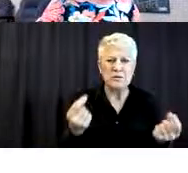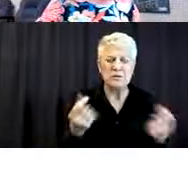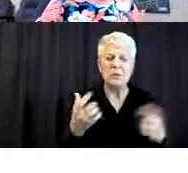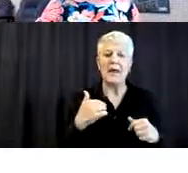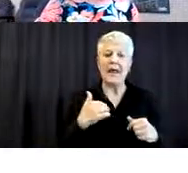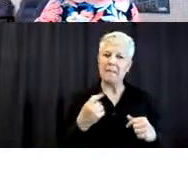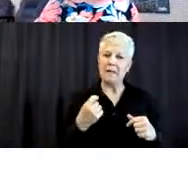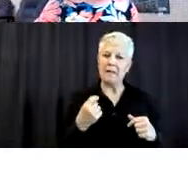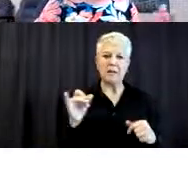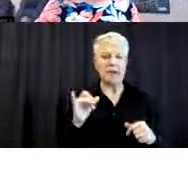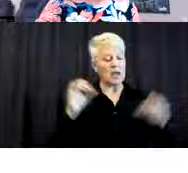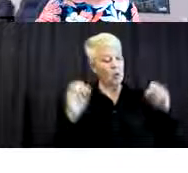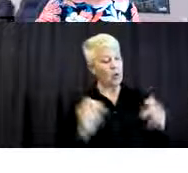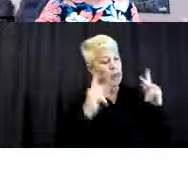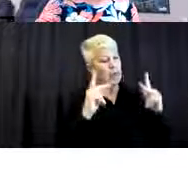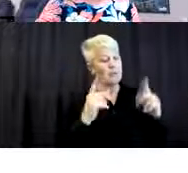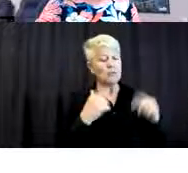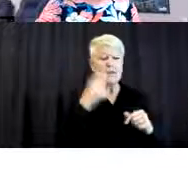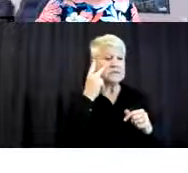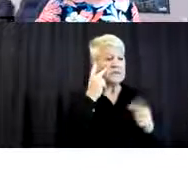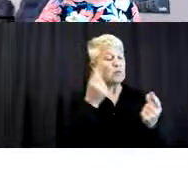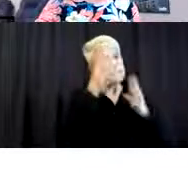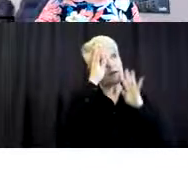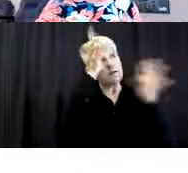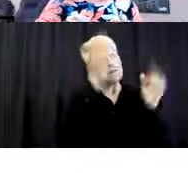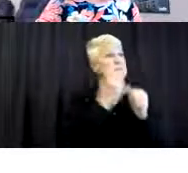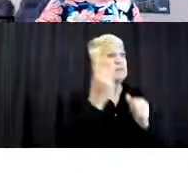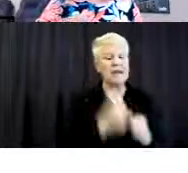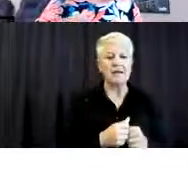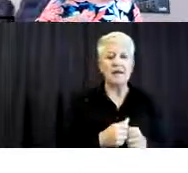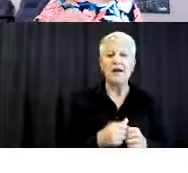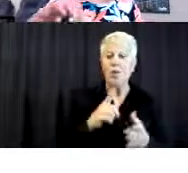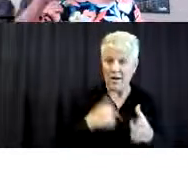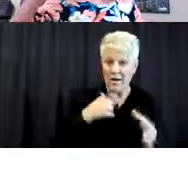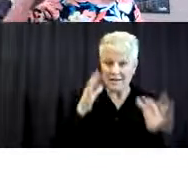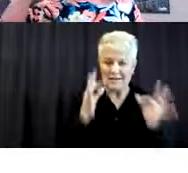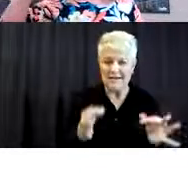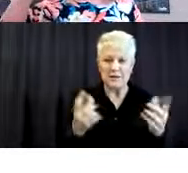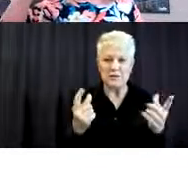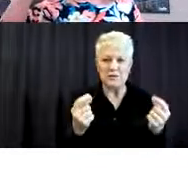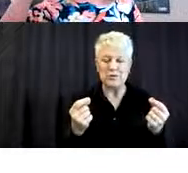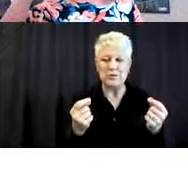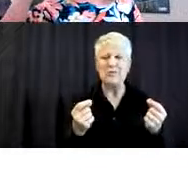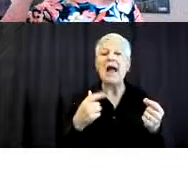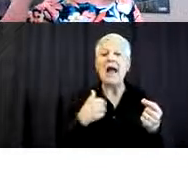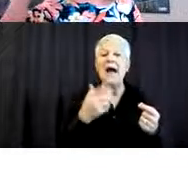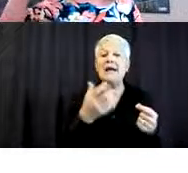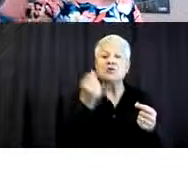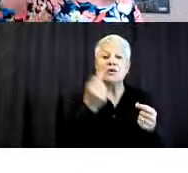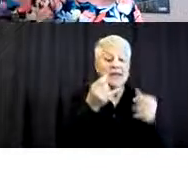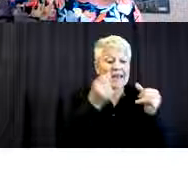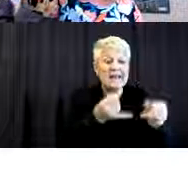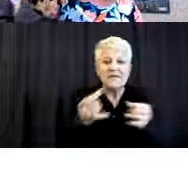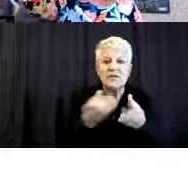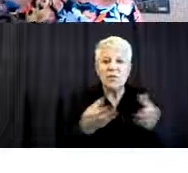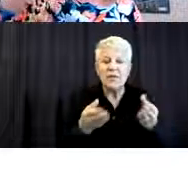a little bit like, okay, well, let's see what we can come up with. So what I chose to do was to take individual things to, first